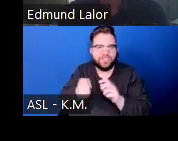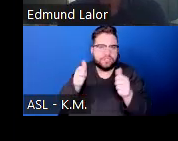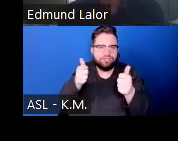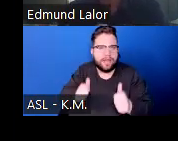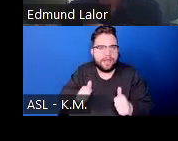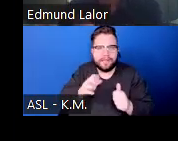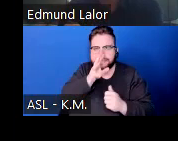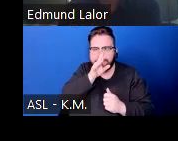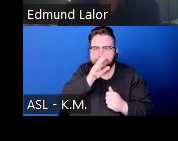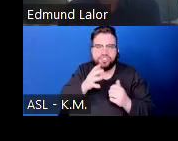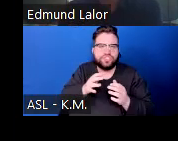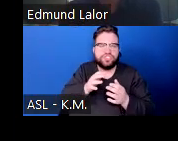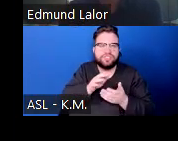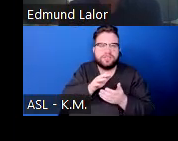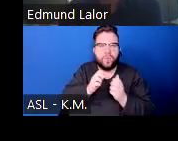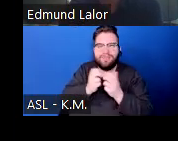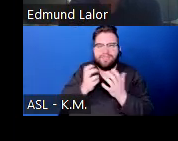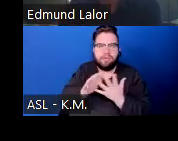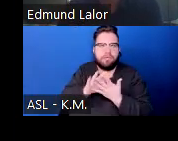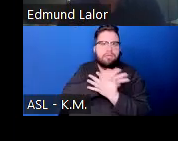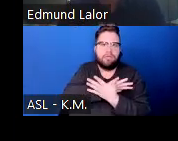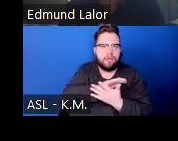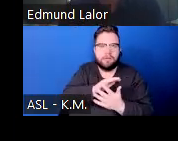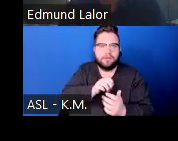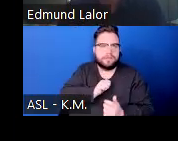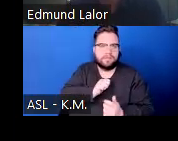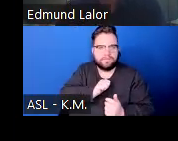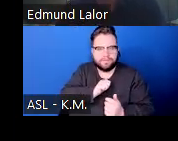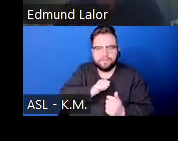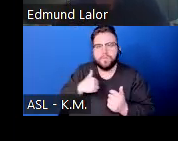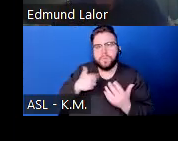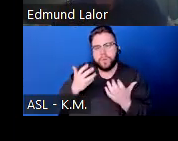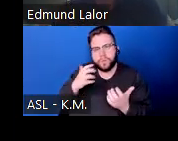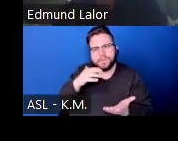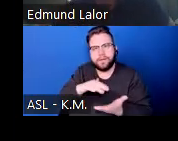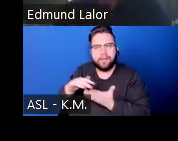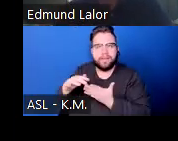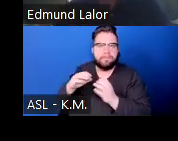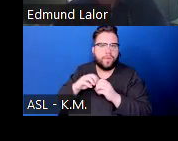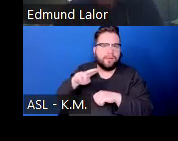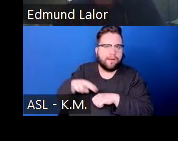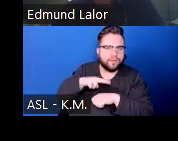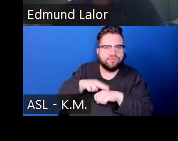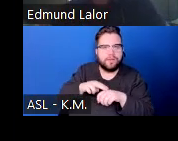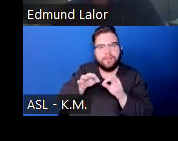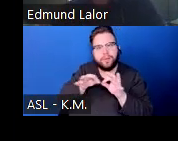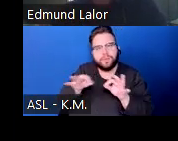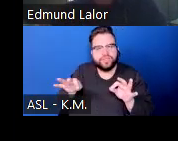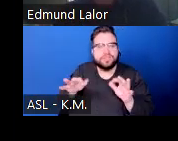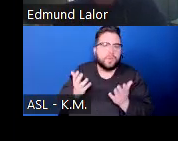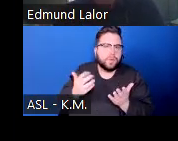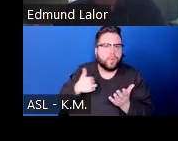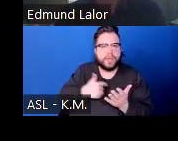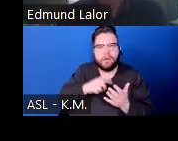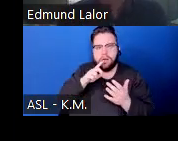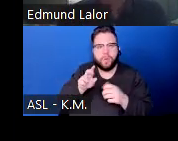speech without providing you direct clues. We want to study speech in a more naturalistic way. So what we're doing is we're playing audiobooks for people